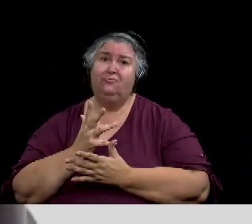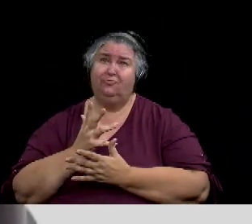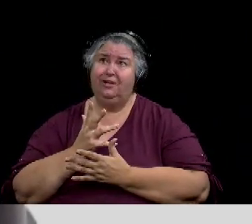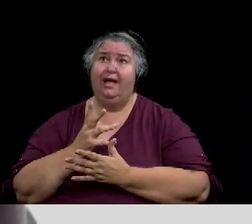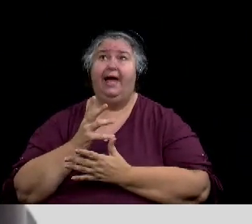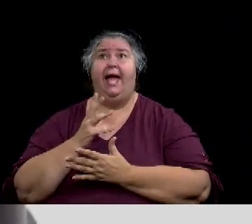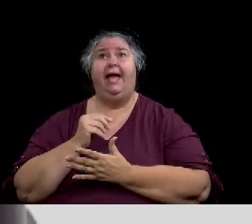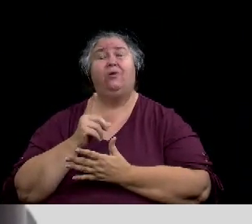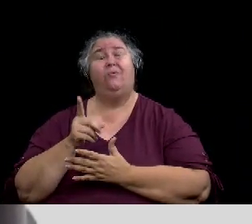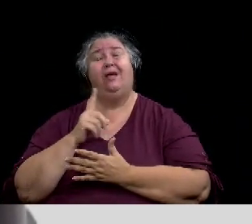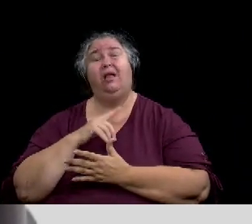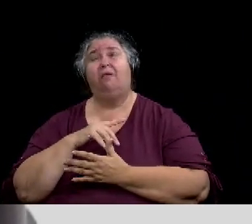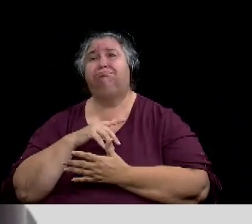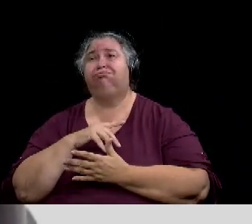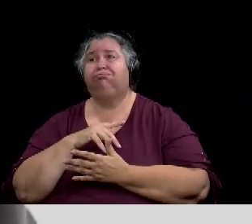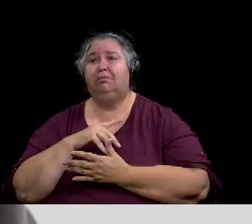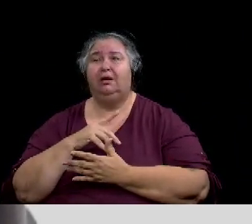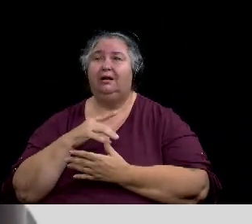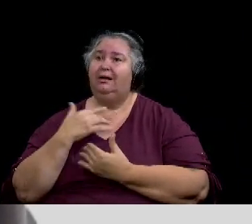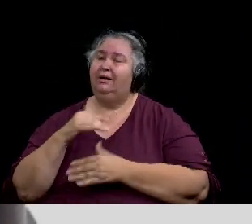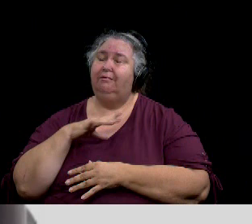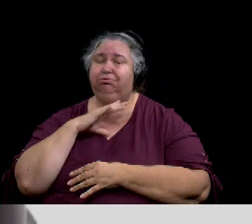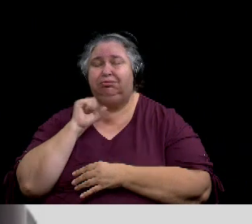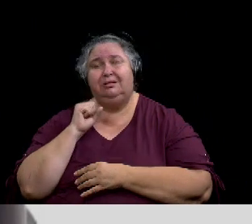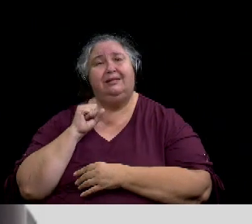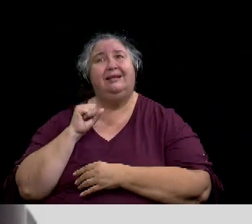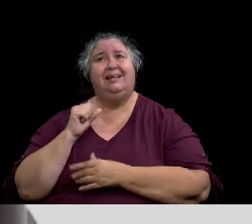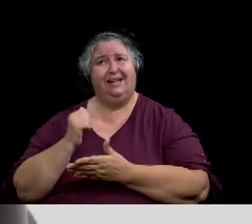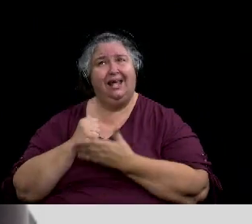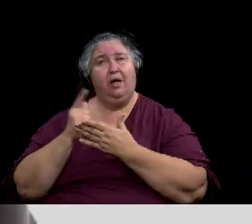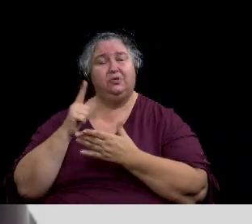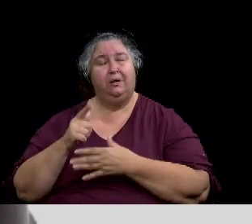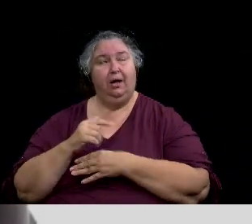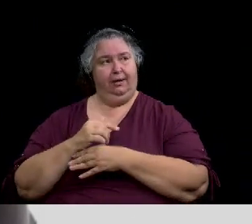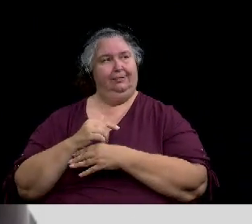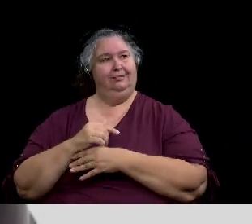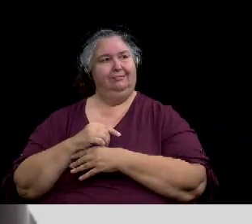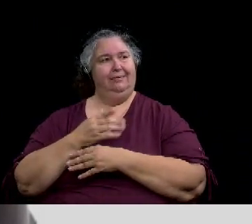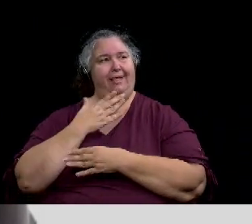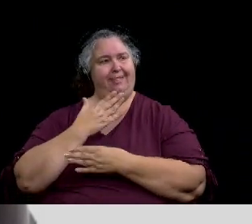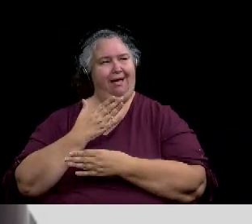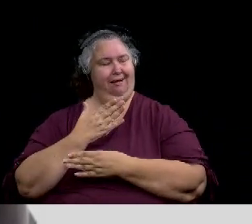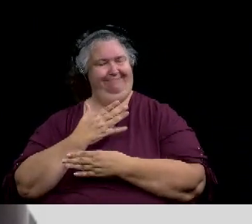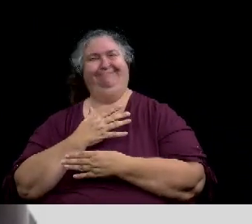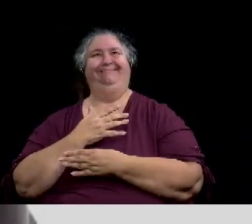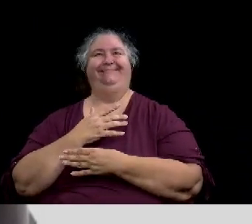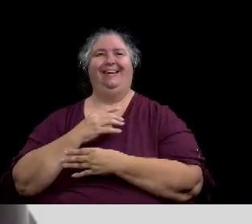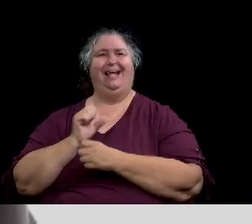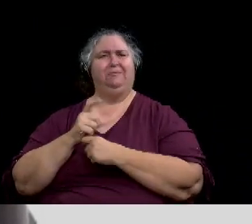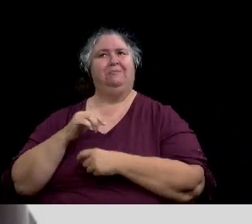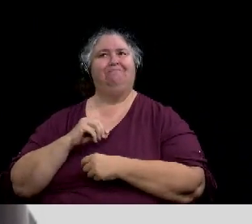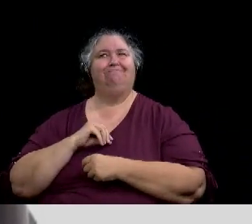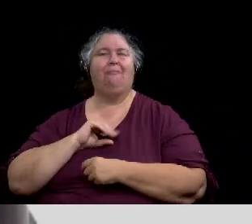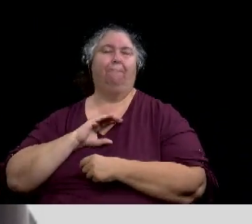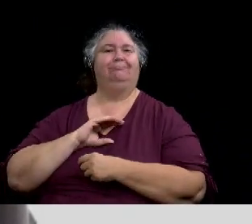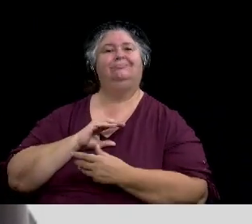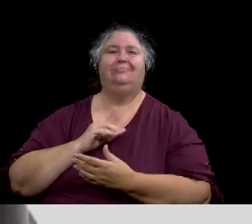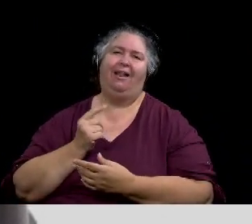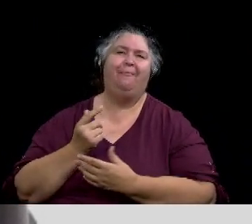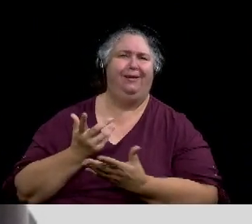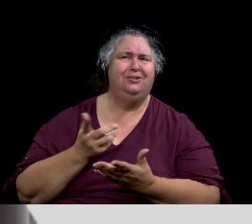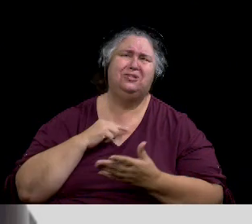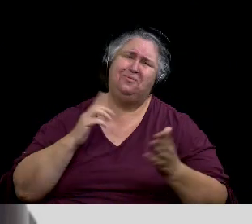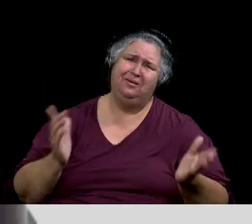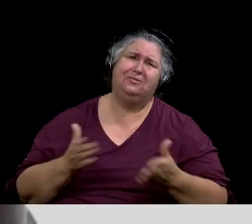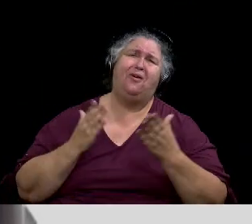growing weary, and it helps to cheer them up to hear someone say thank you. So I encourage people